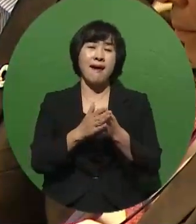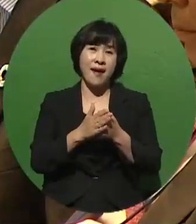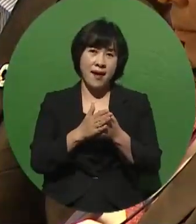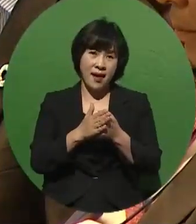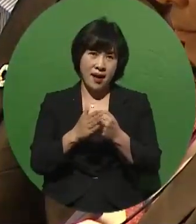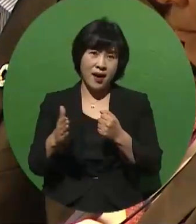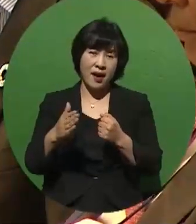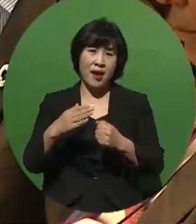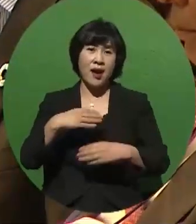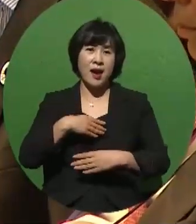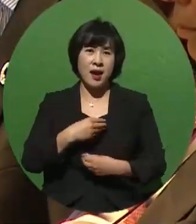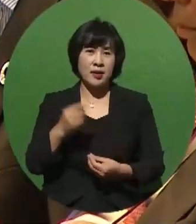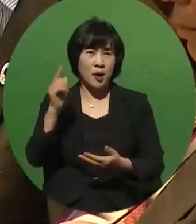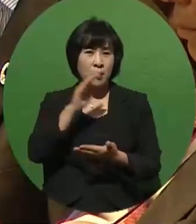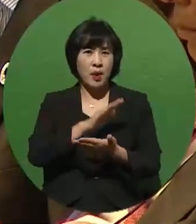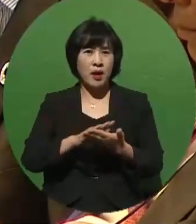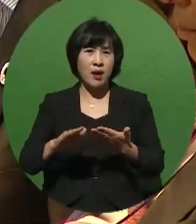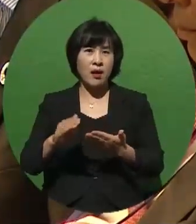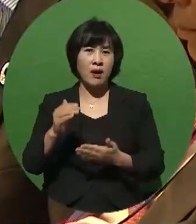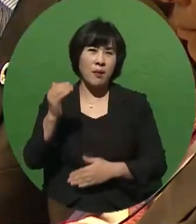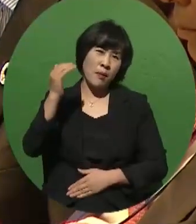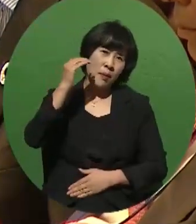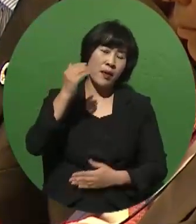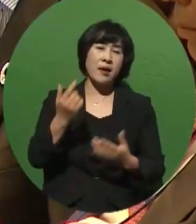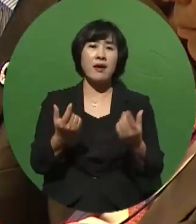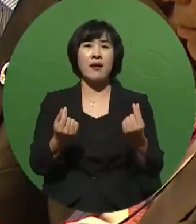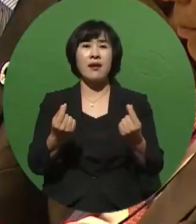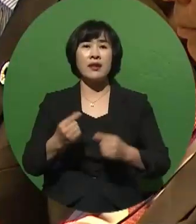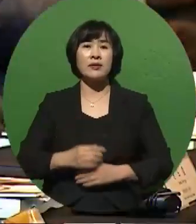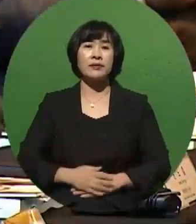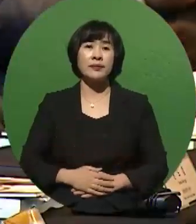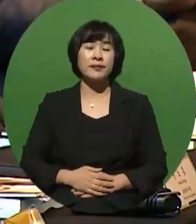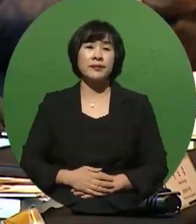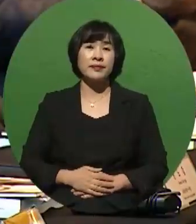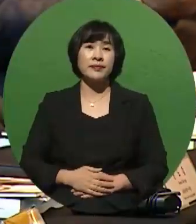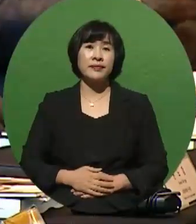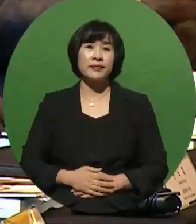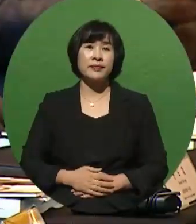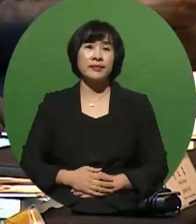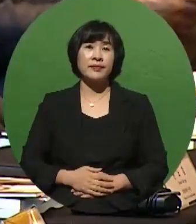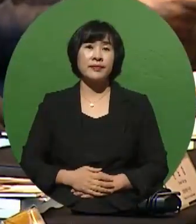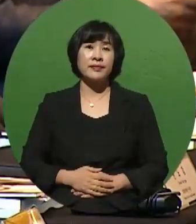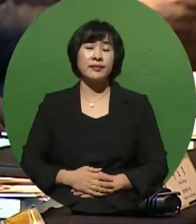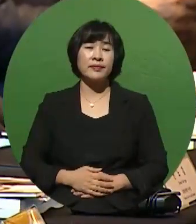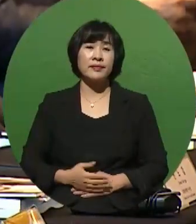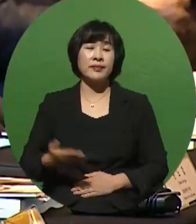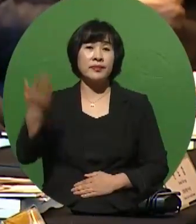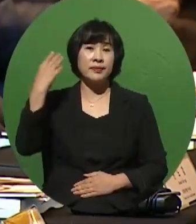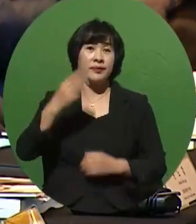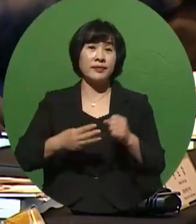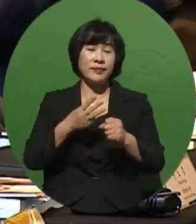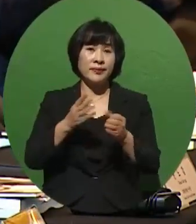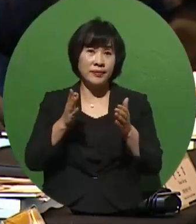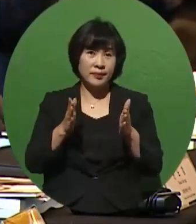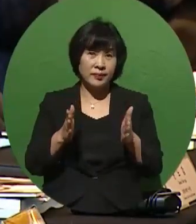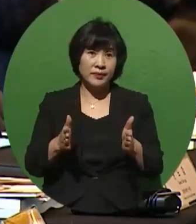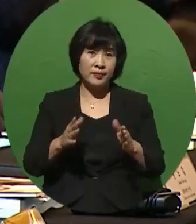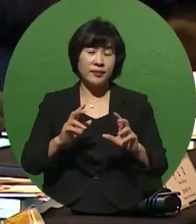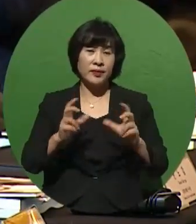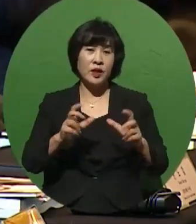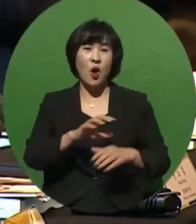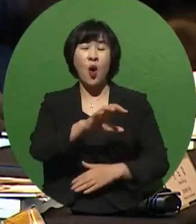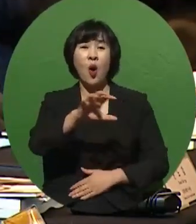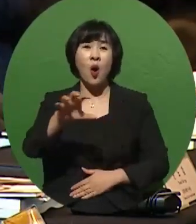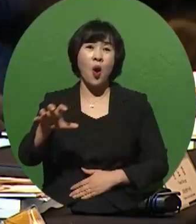the Korean Peninsula stability and peace face unprecedented threat due to its geopolitical location